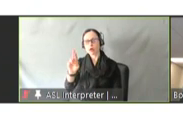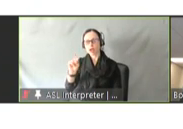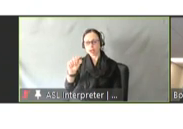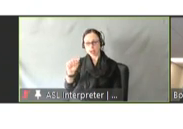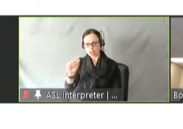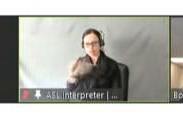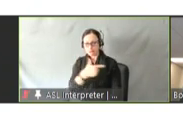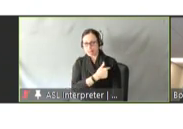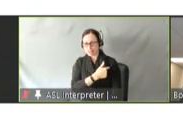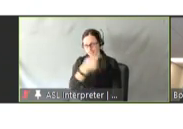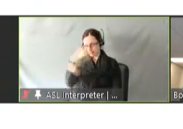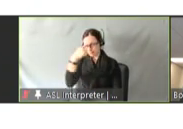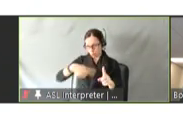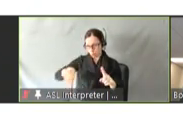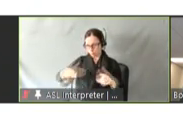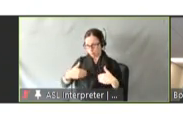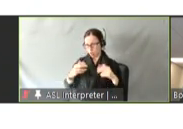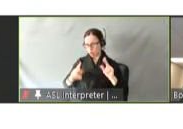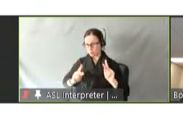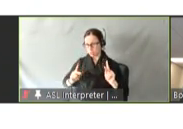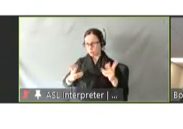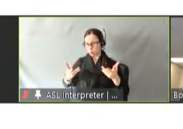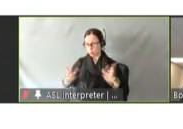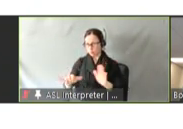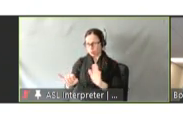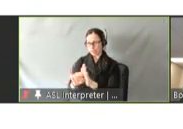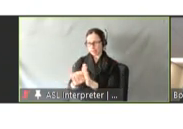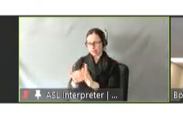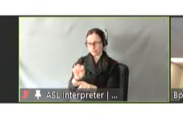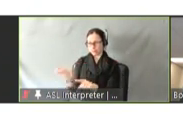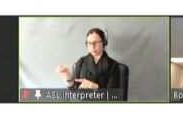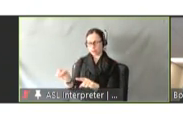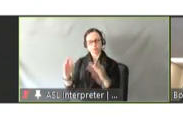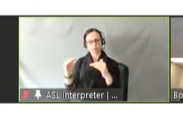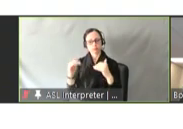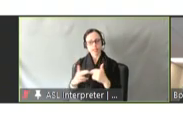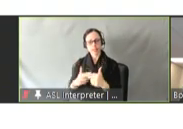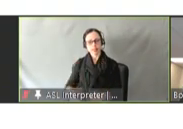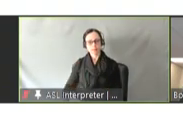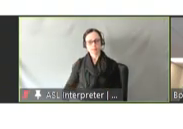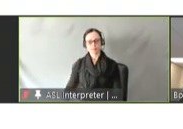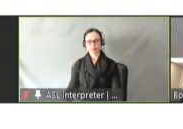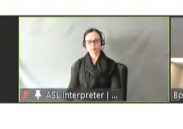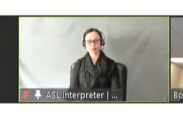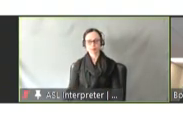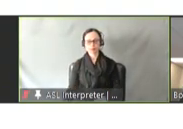among these young people beyond those previously identified. Next slide, please.